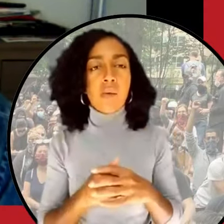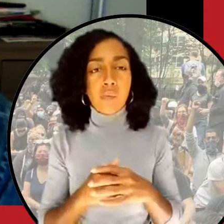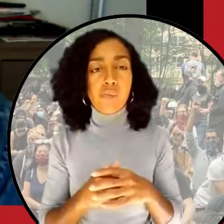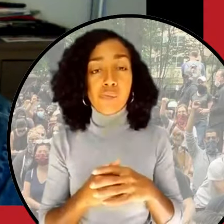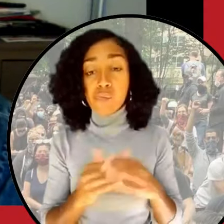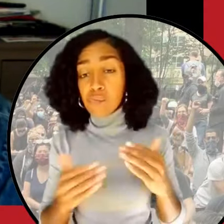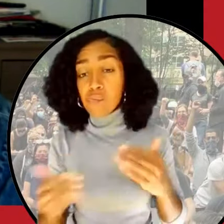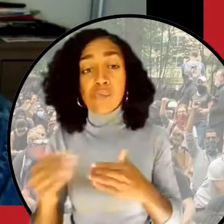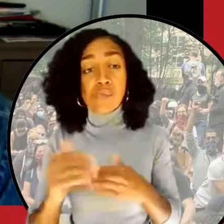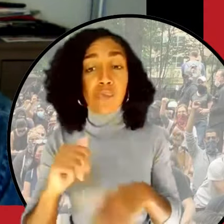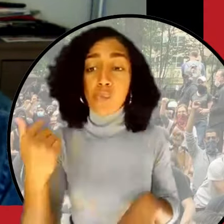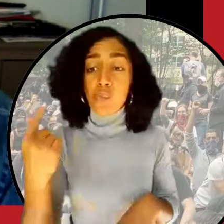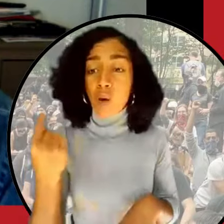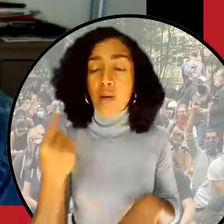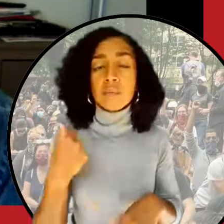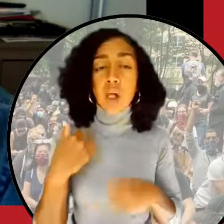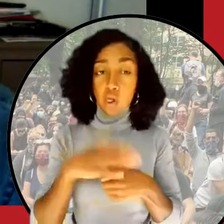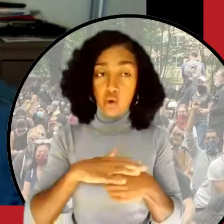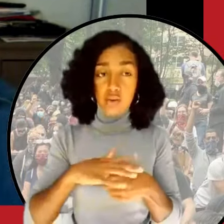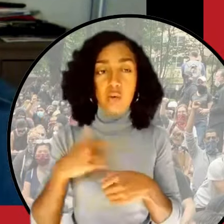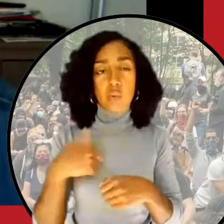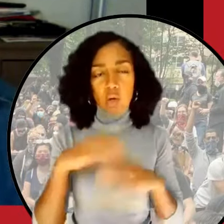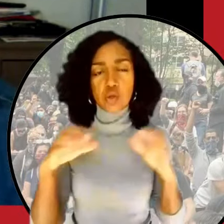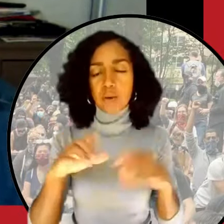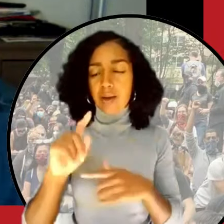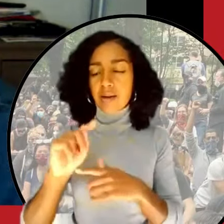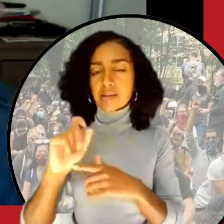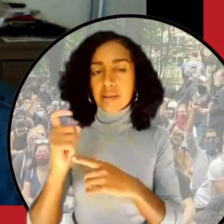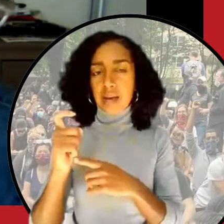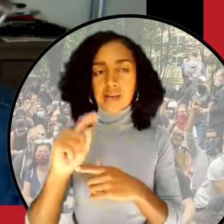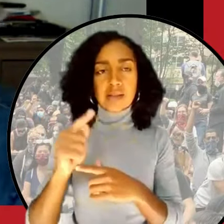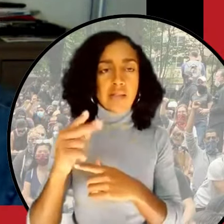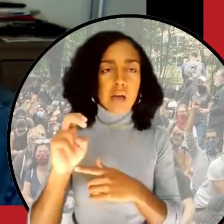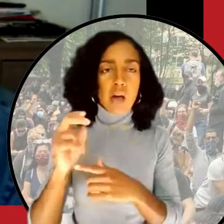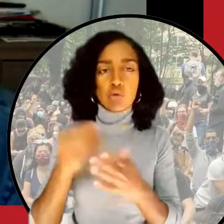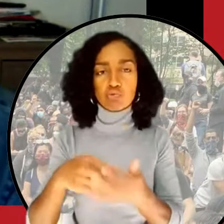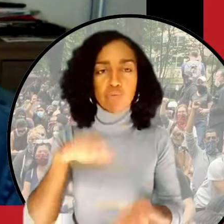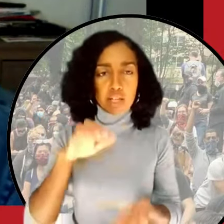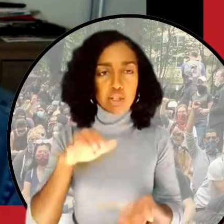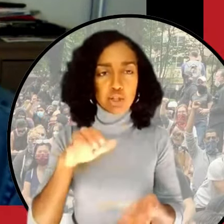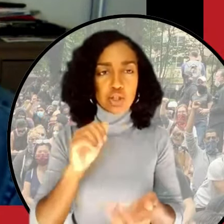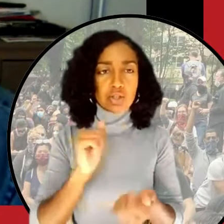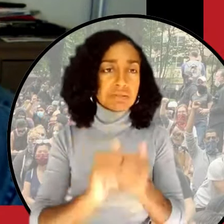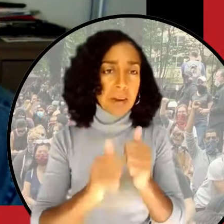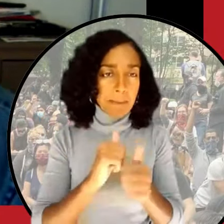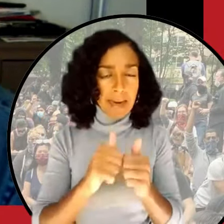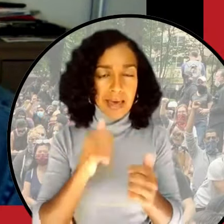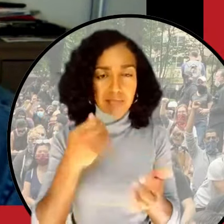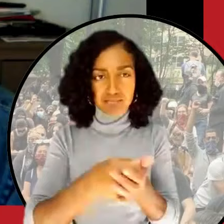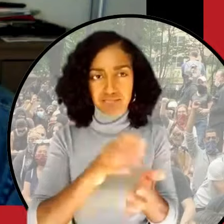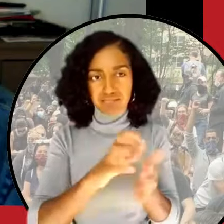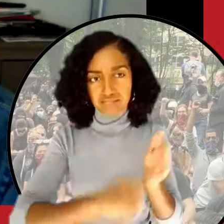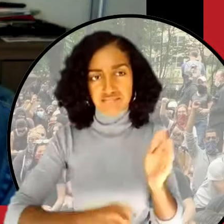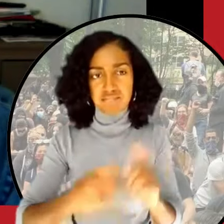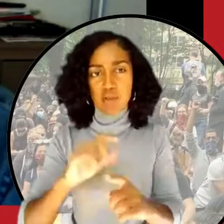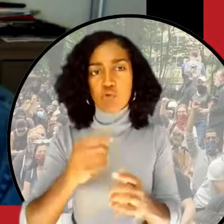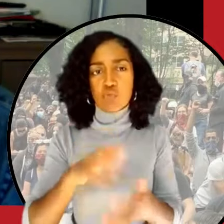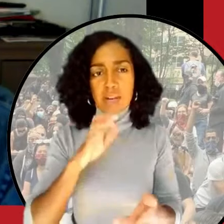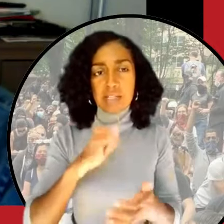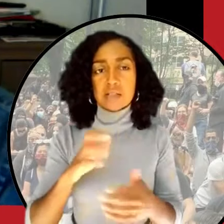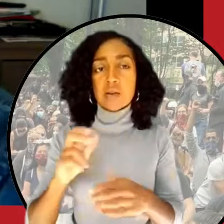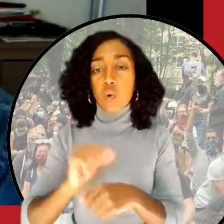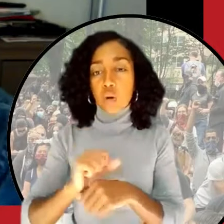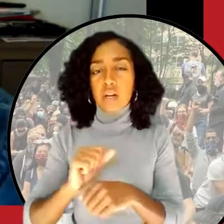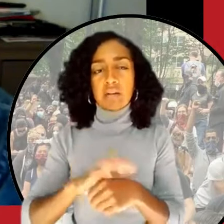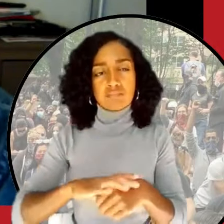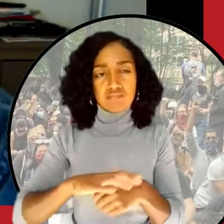we're also doing a tax the rich campaign, which is building on some of the work that we did in our state races. So we built all this